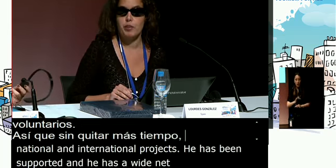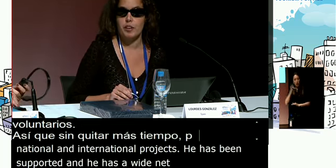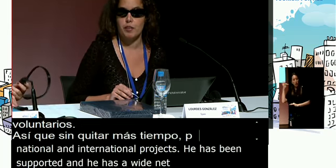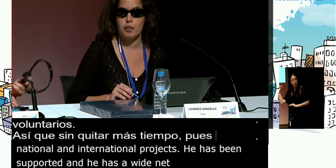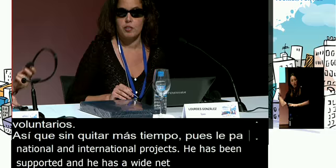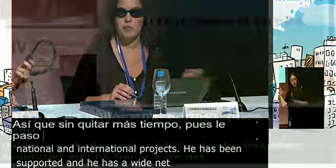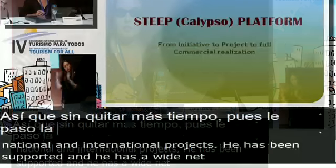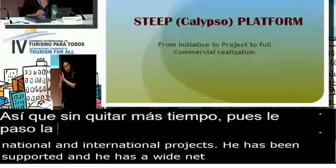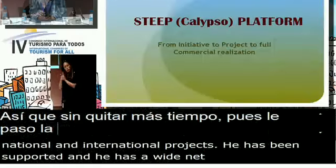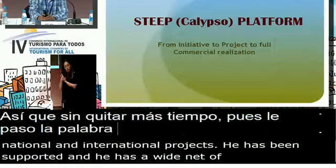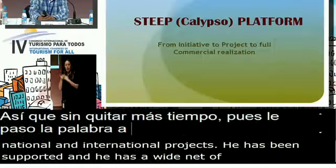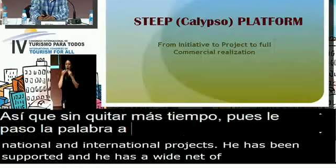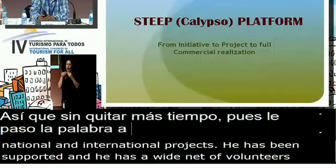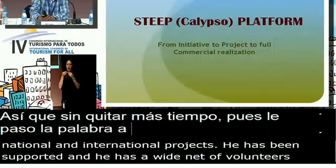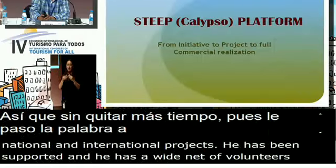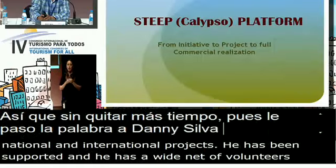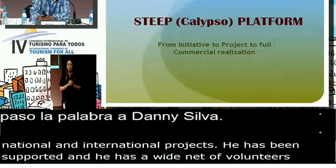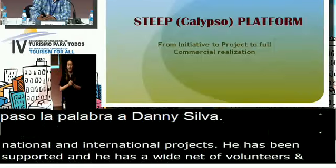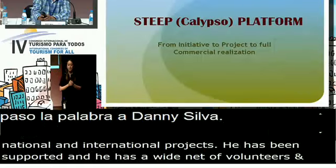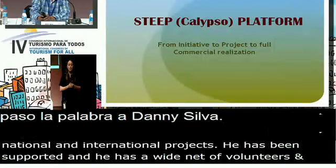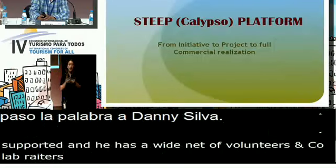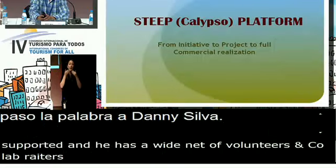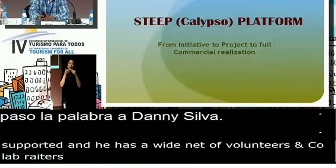and collaborators. I give you the floor, Dani.